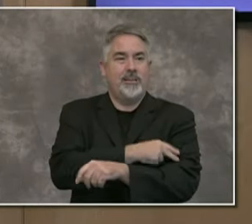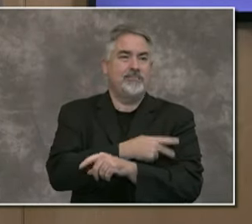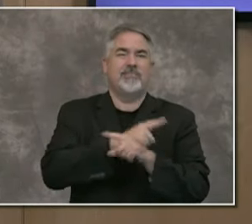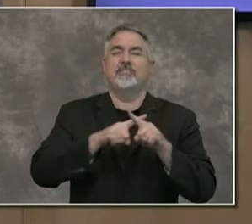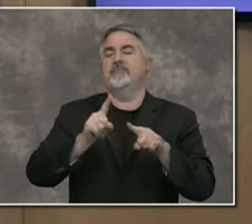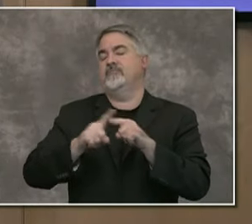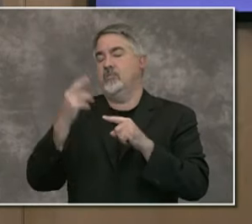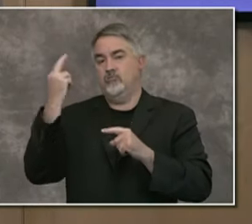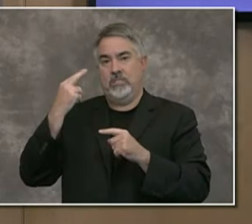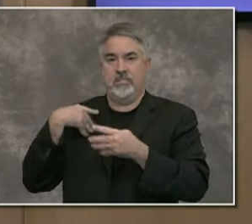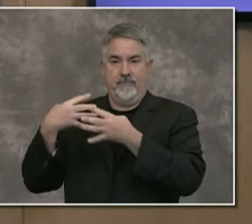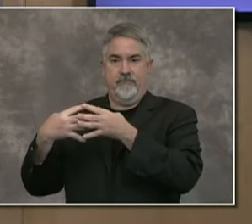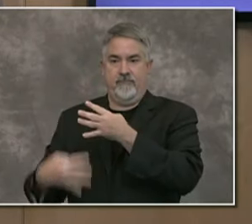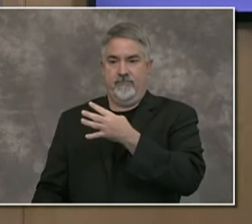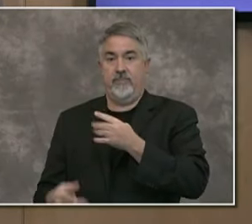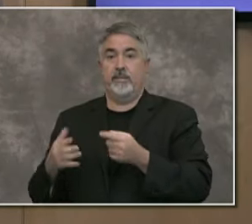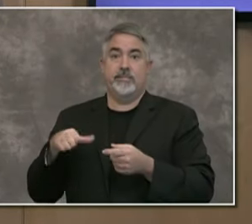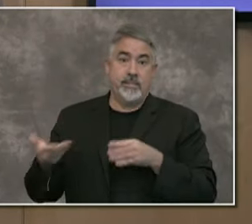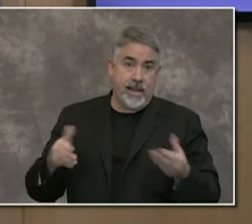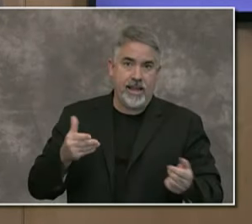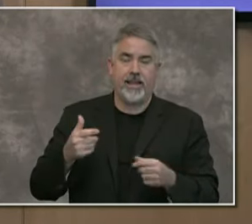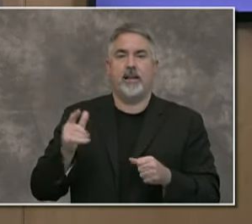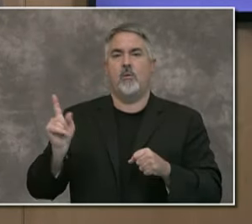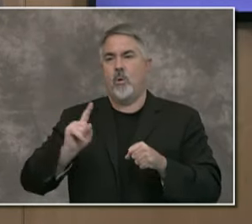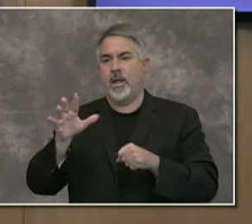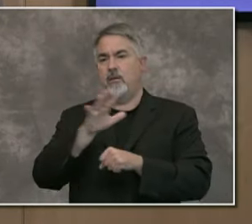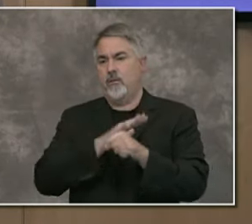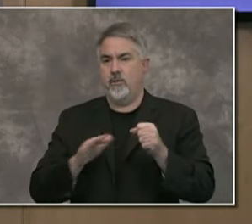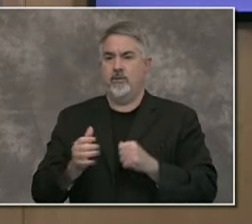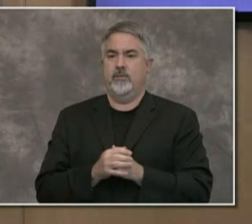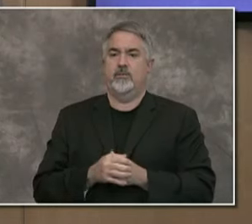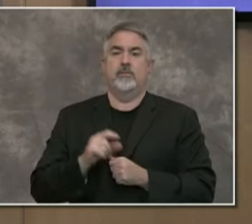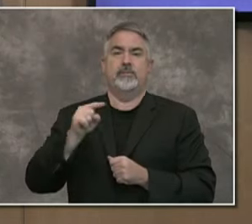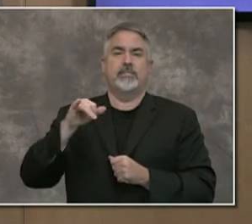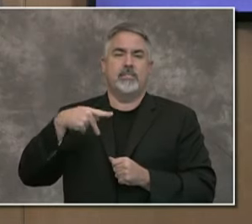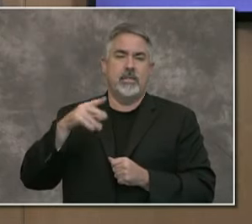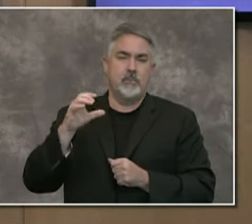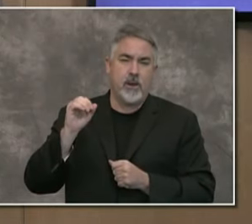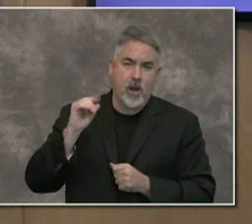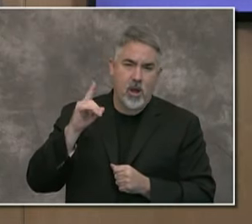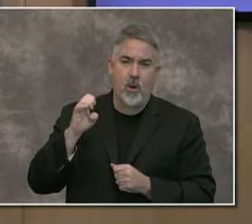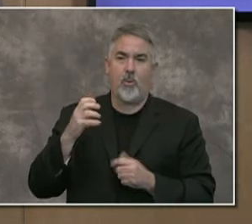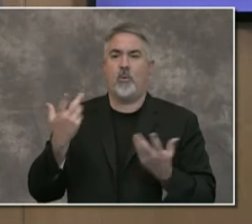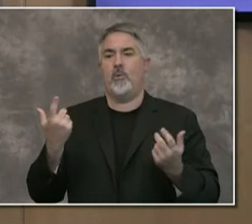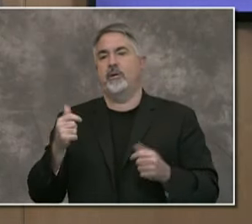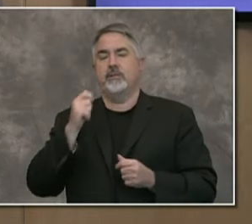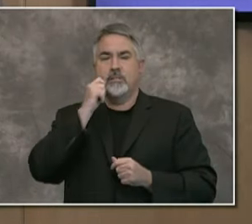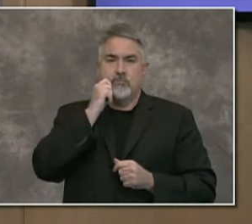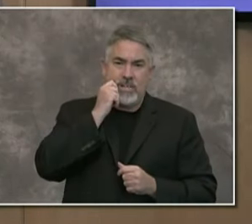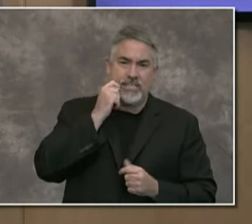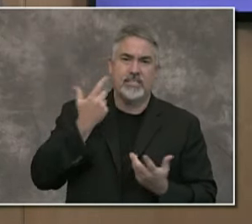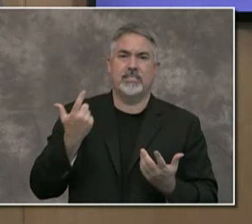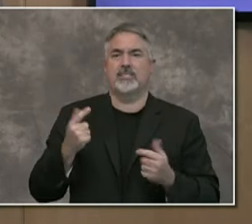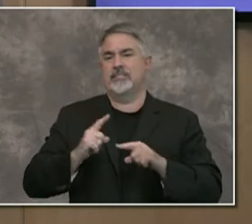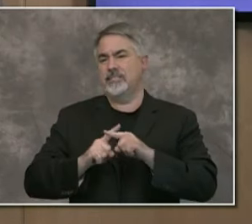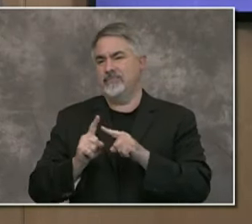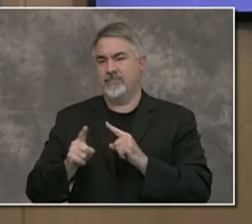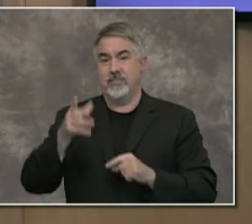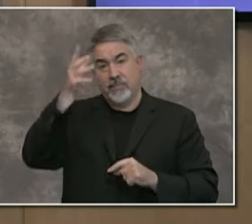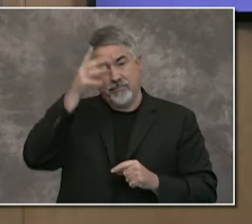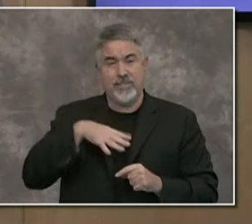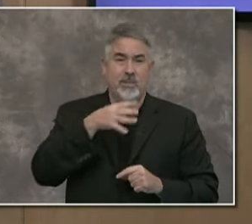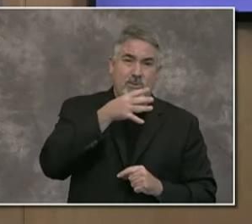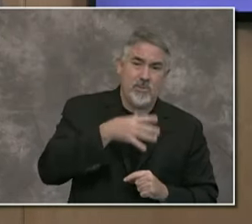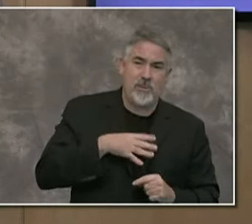jurisdiction, by zip code, by race, when possible, gender, age, when possible, and in every way to ensure that we are providing you all of